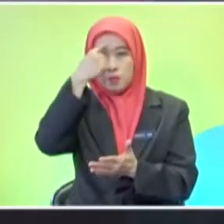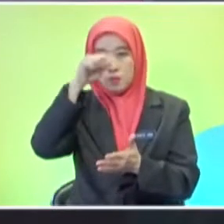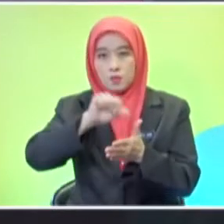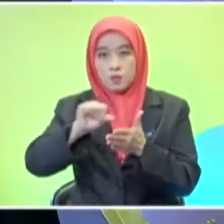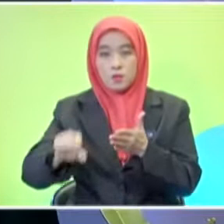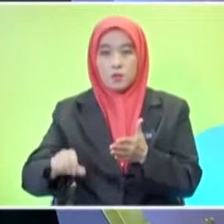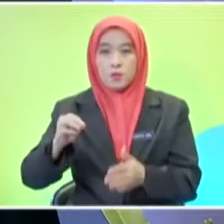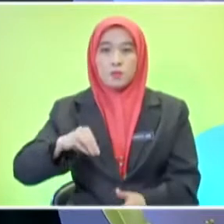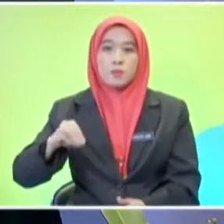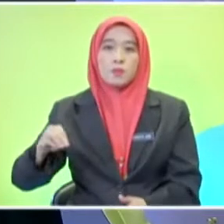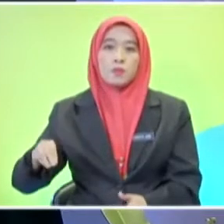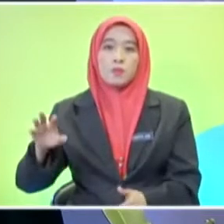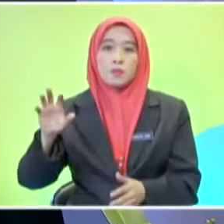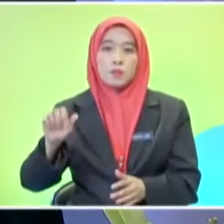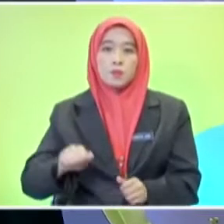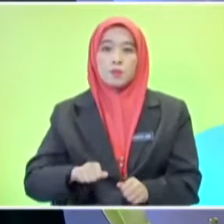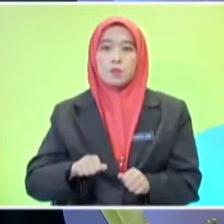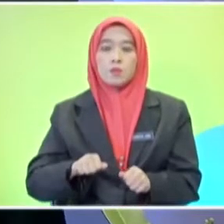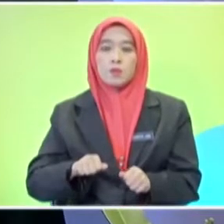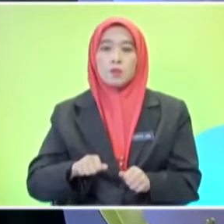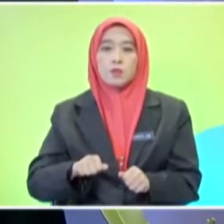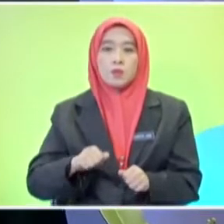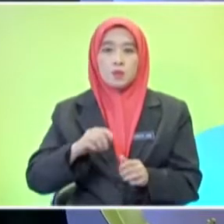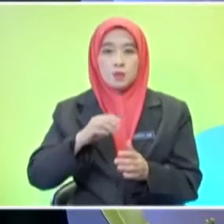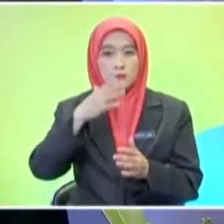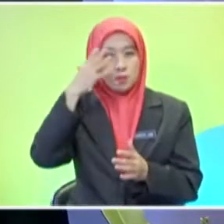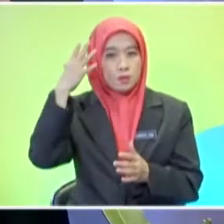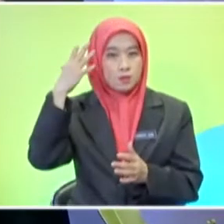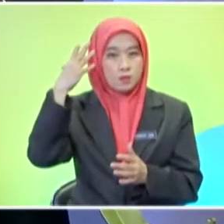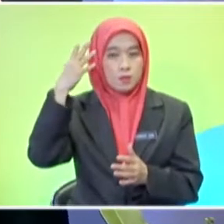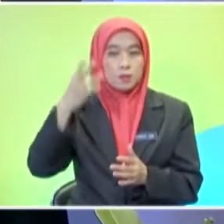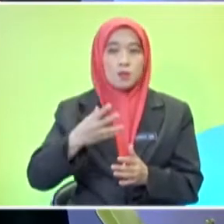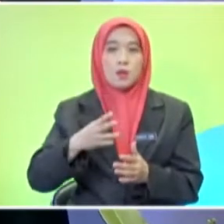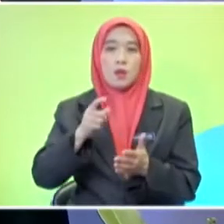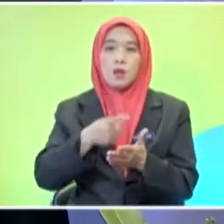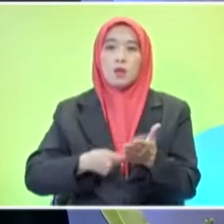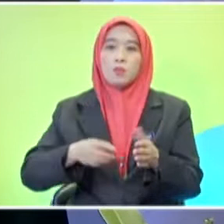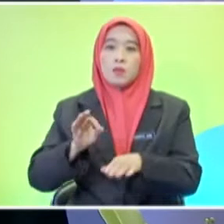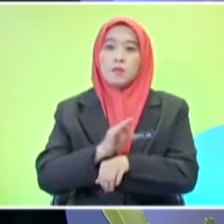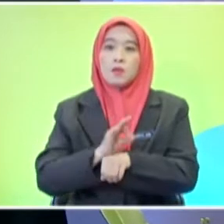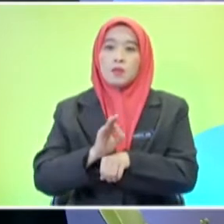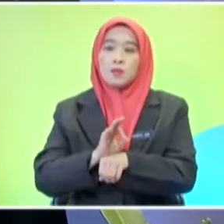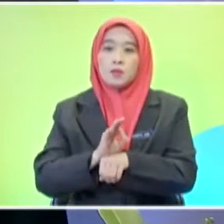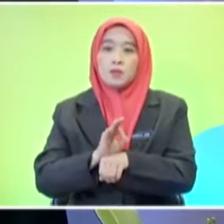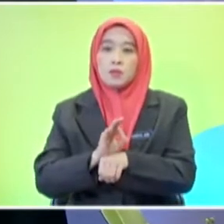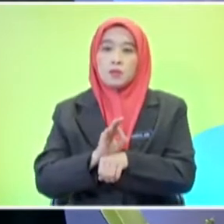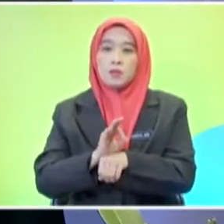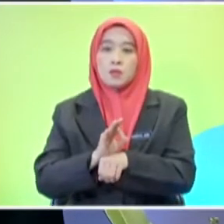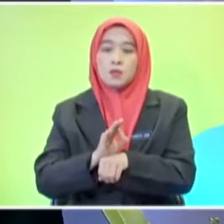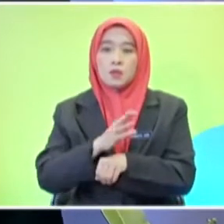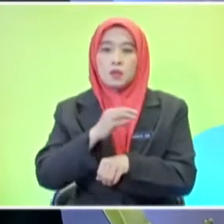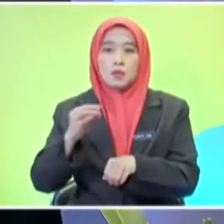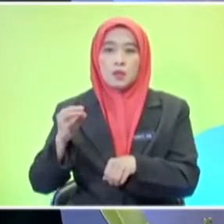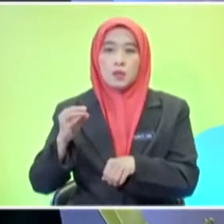pupils will be able to describe the factors that affects the competition between plants. And they will also be able